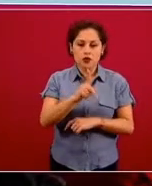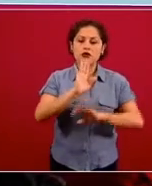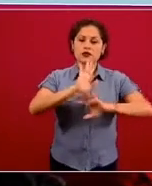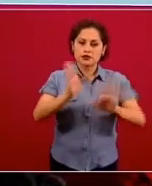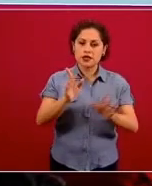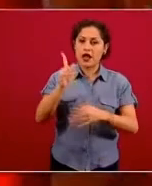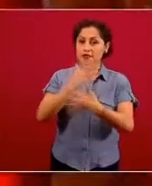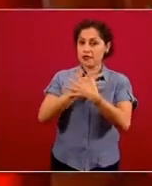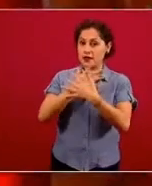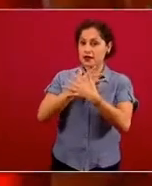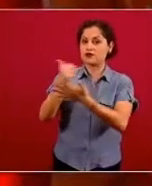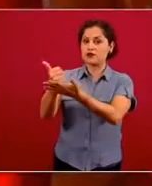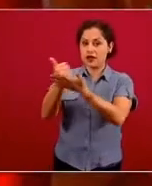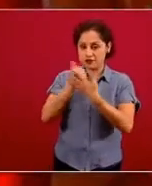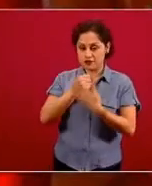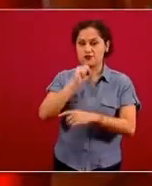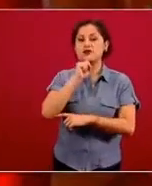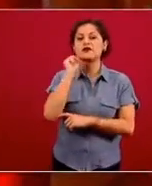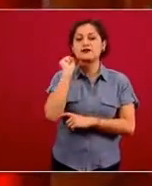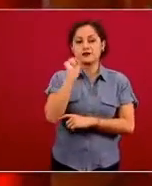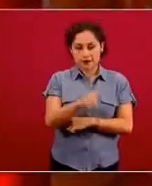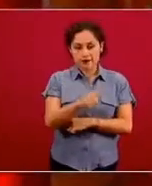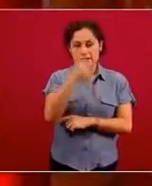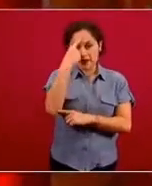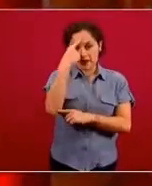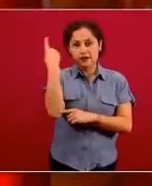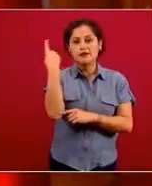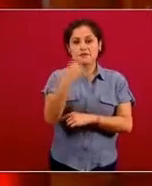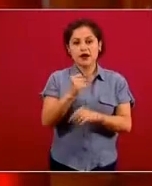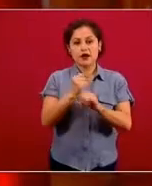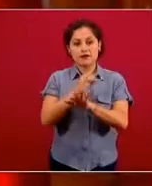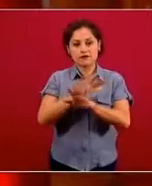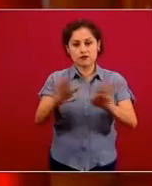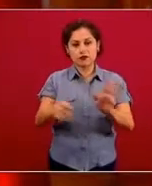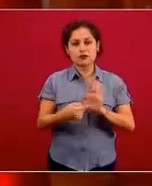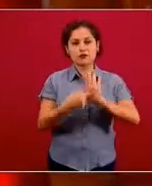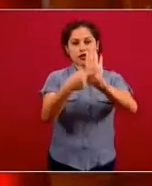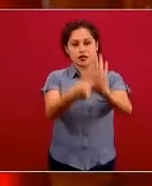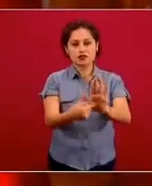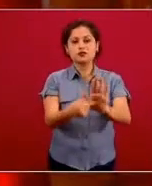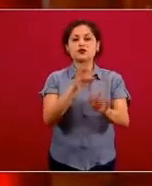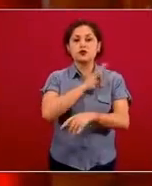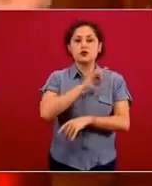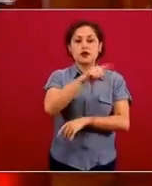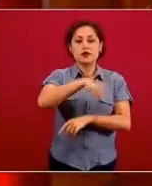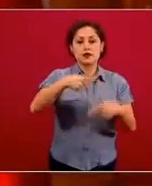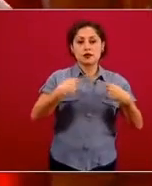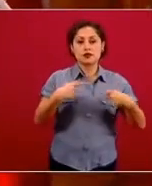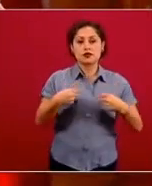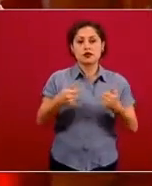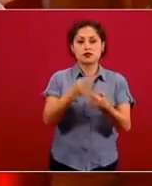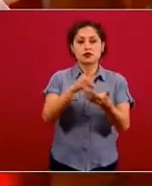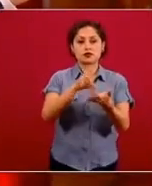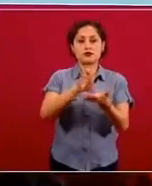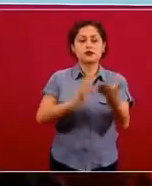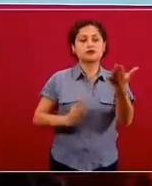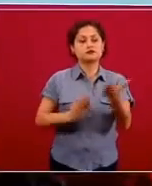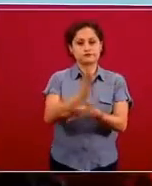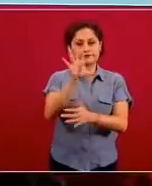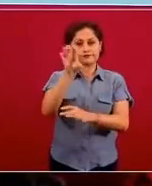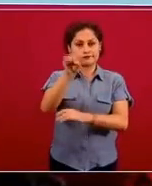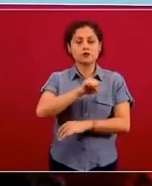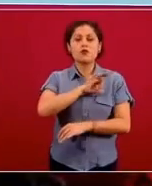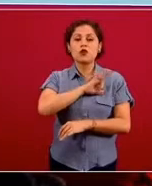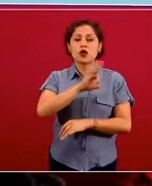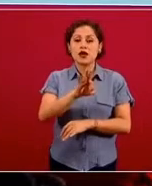We're going to keep working with the Telethon Foundation. We're going to improve how we share information, especially